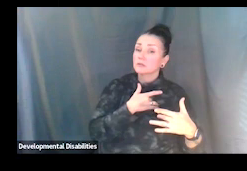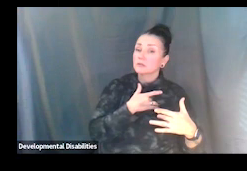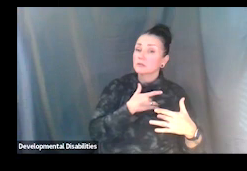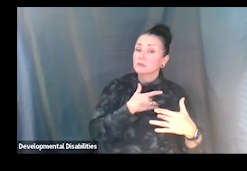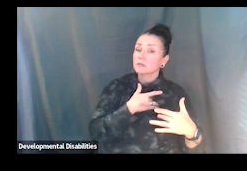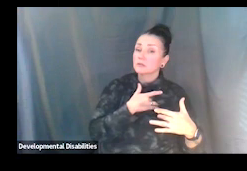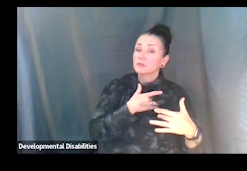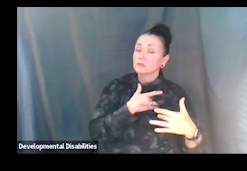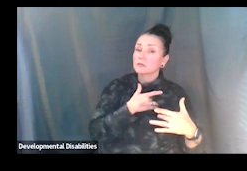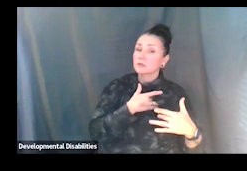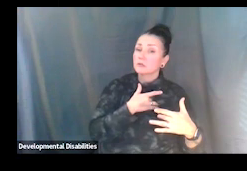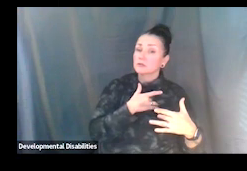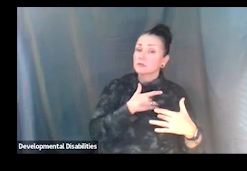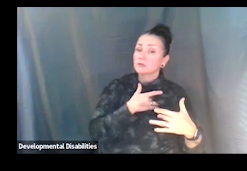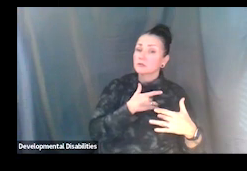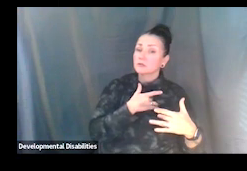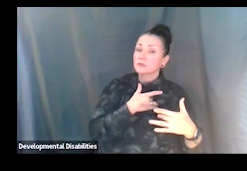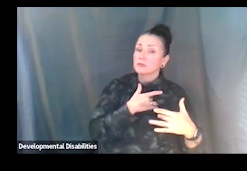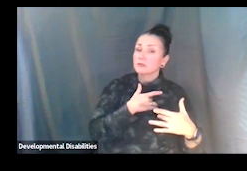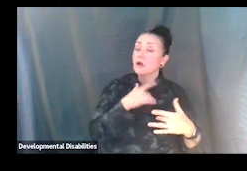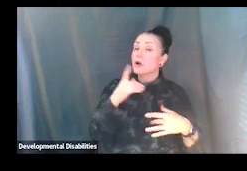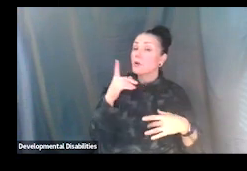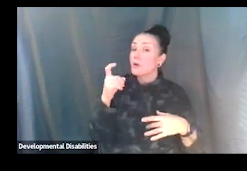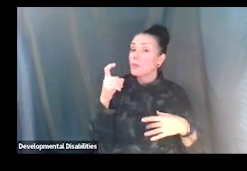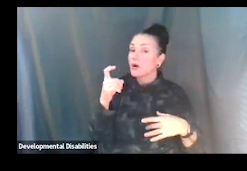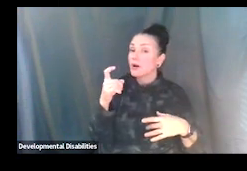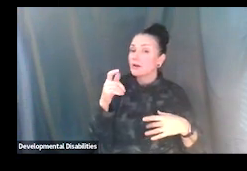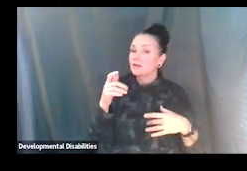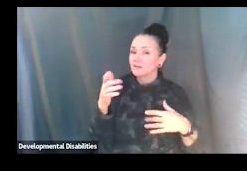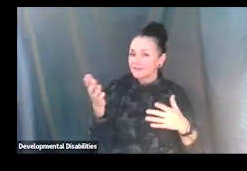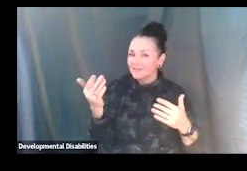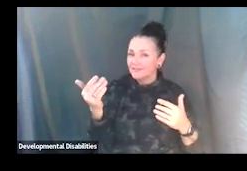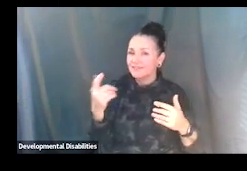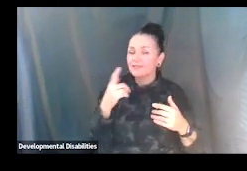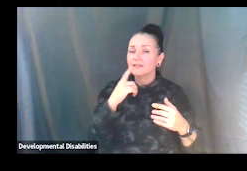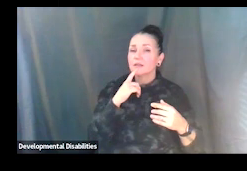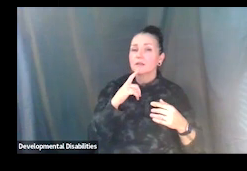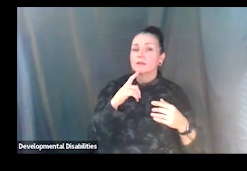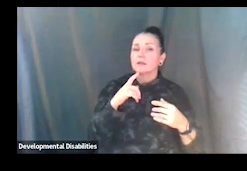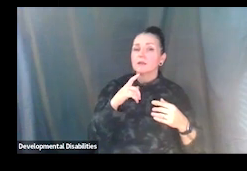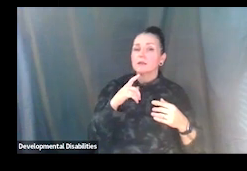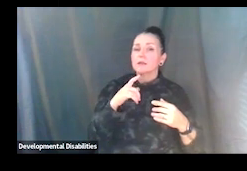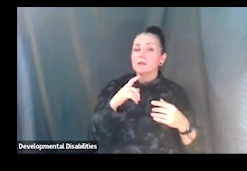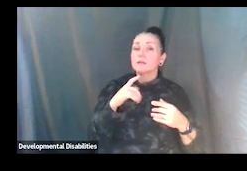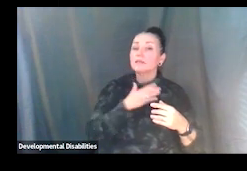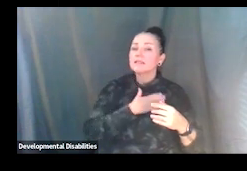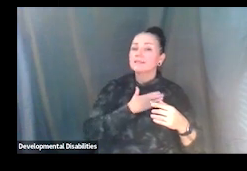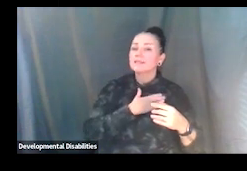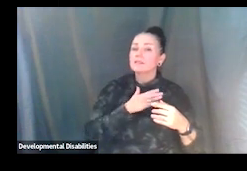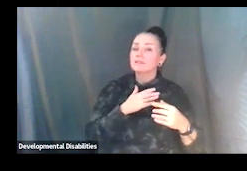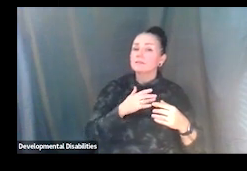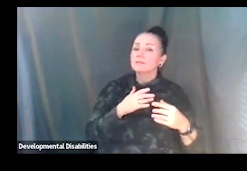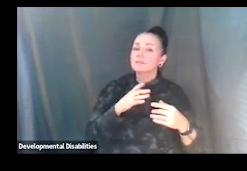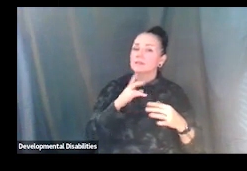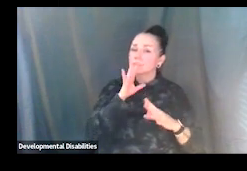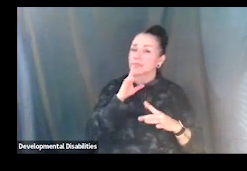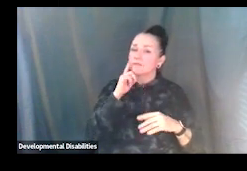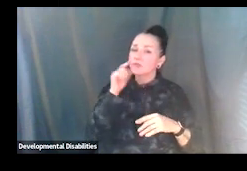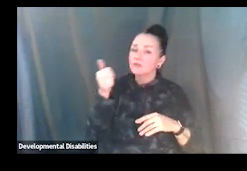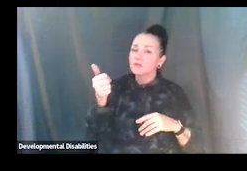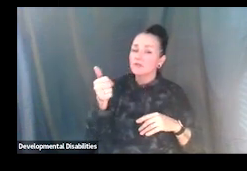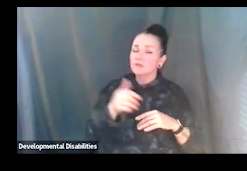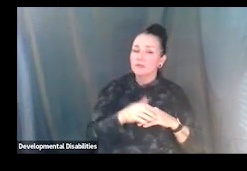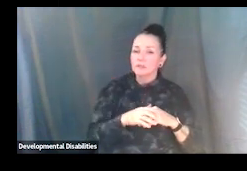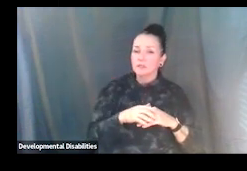Sorry, Afzal, and welcome, Afzal, by the way. But let me just, if you could just unmute yourself. So